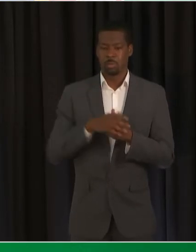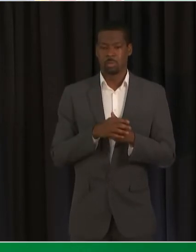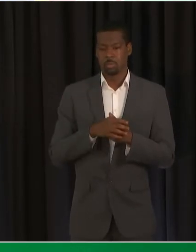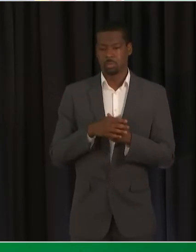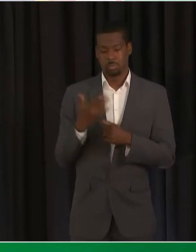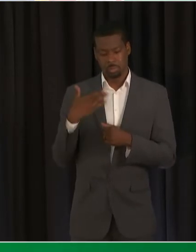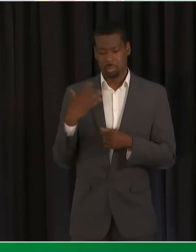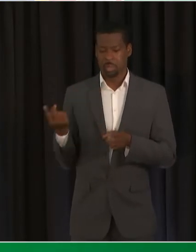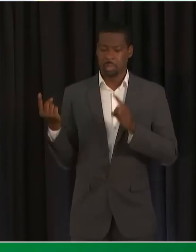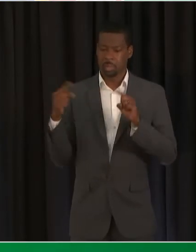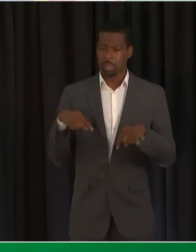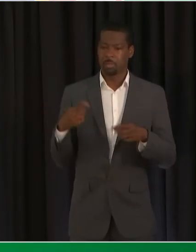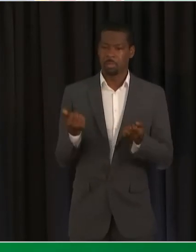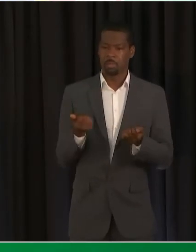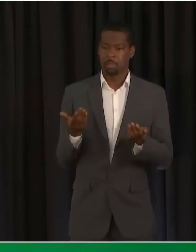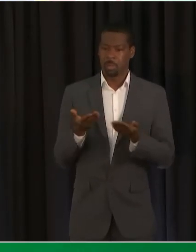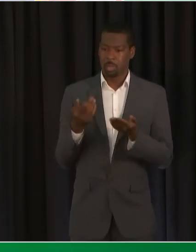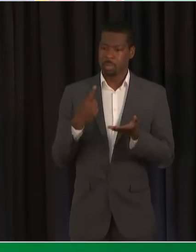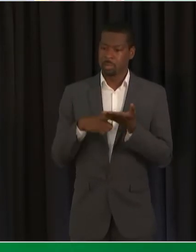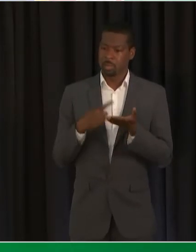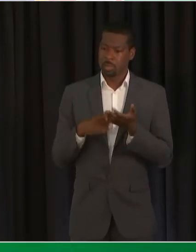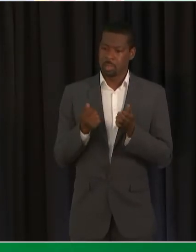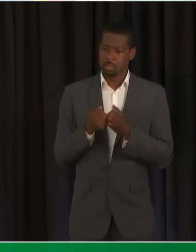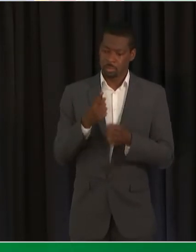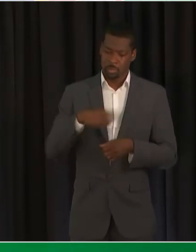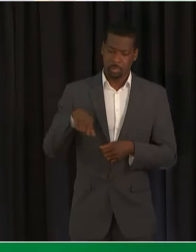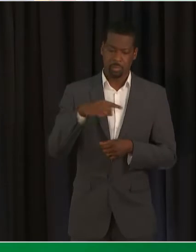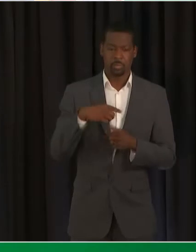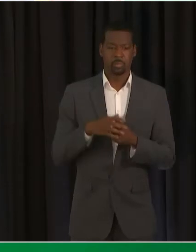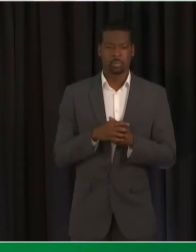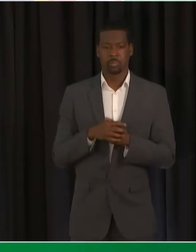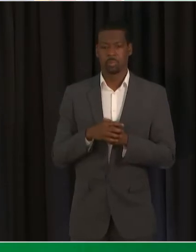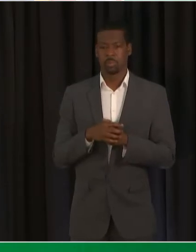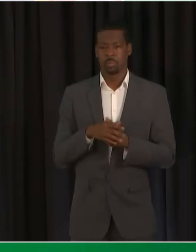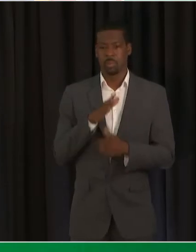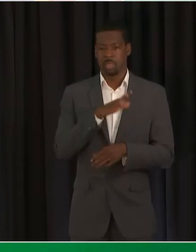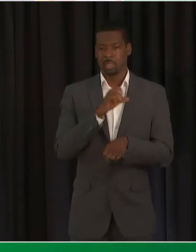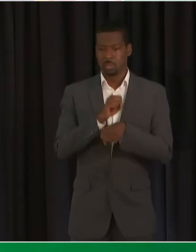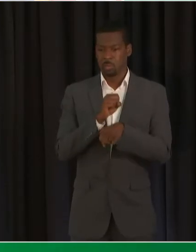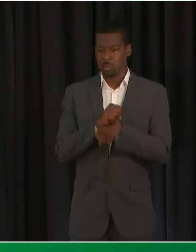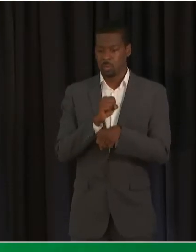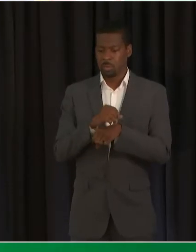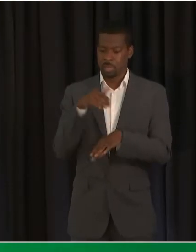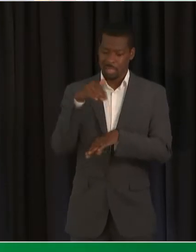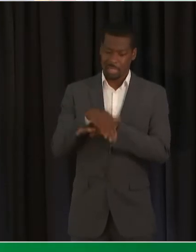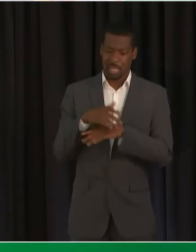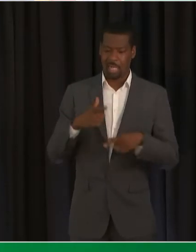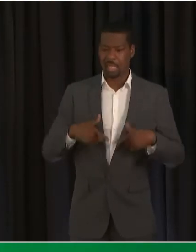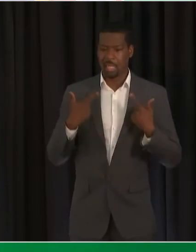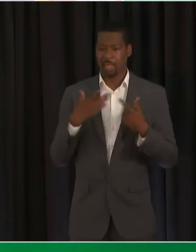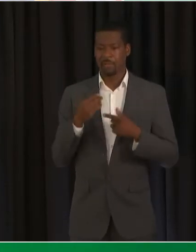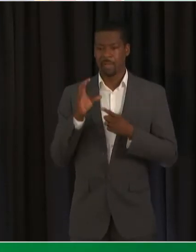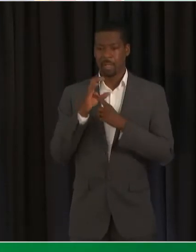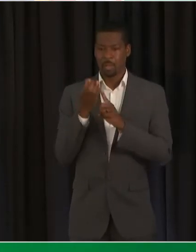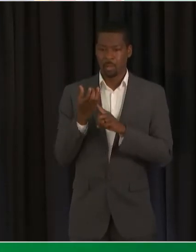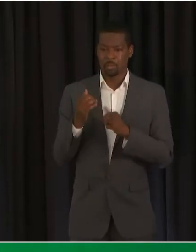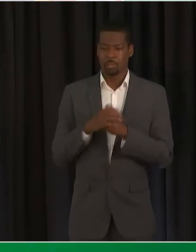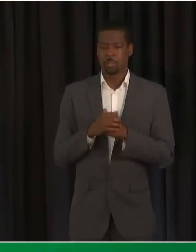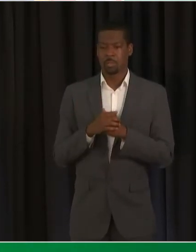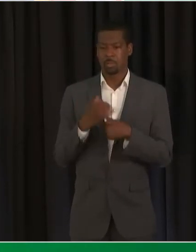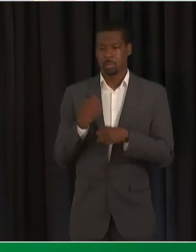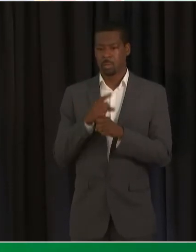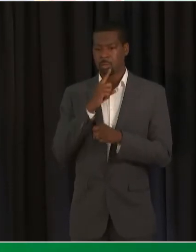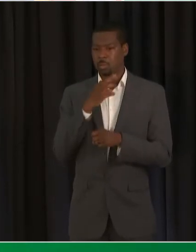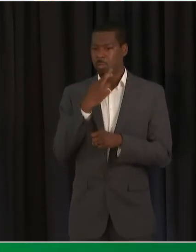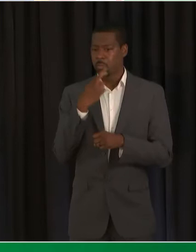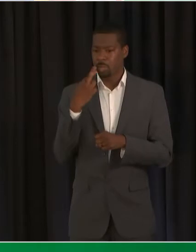a regular on the check-in, to talk a little bit about his work in the Office of Nightlife and Culture and making sure restaurants and